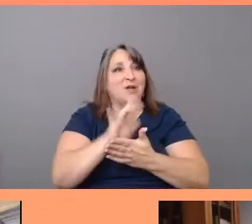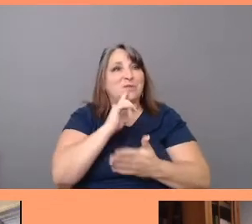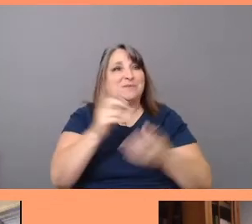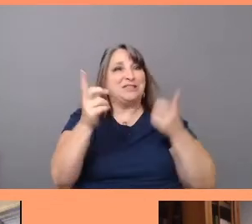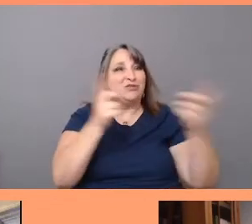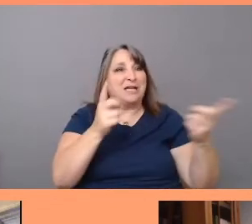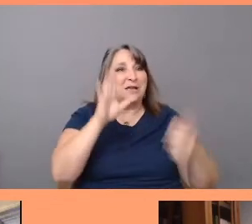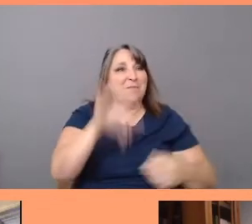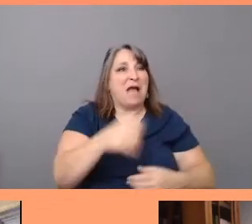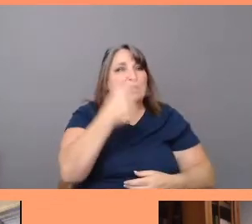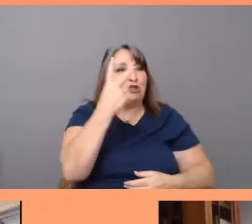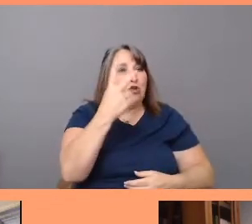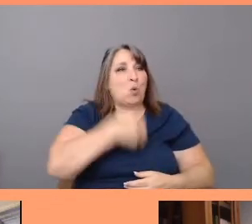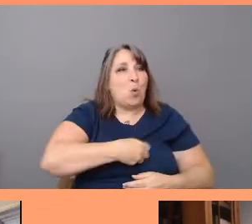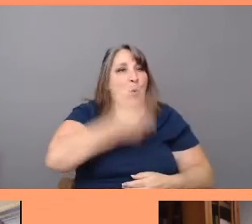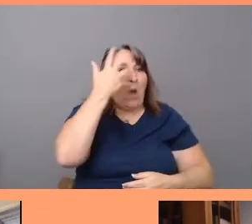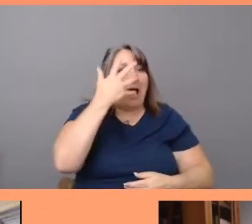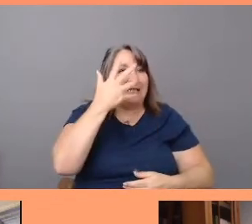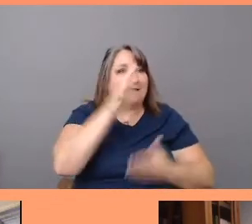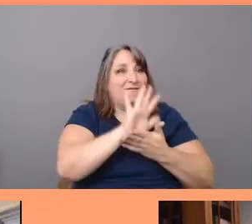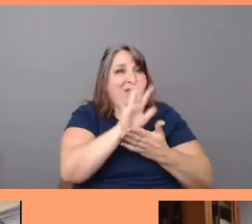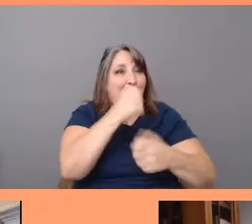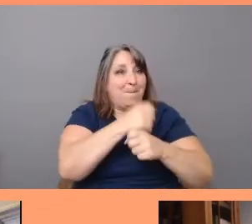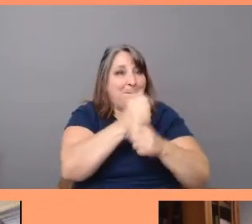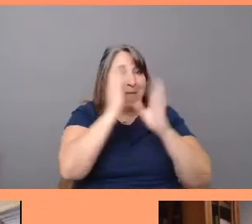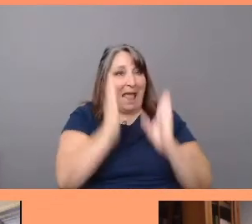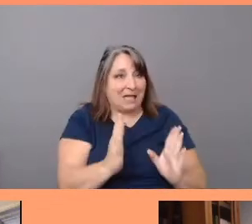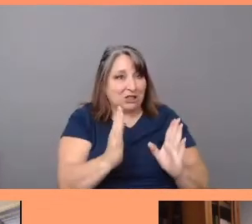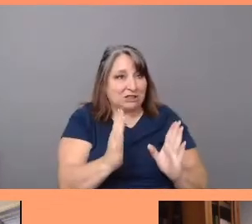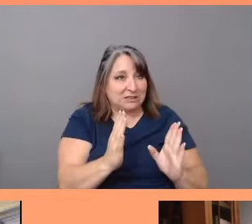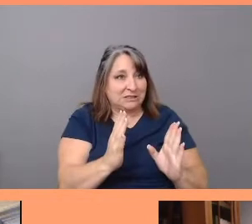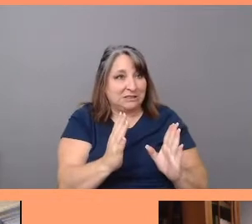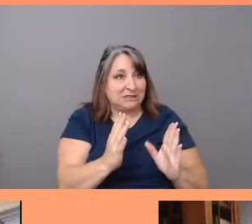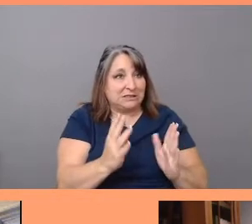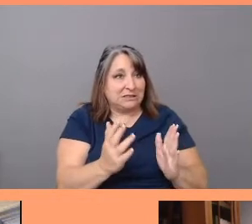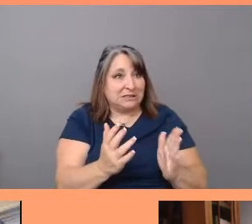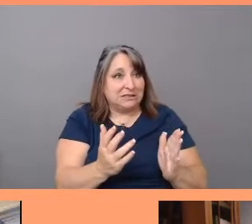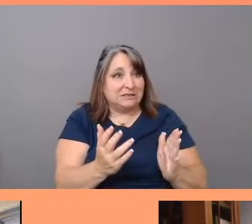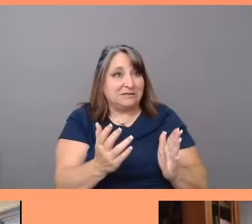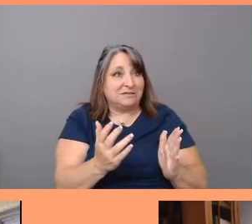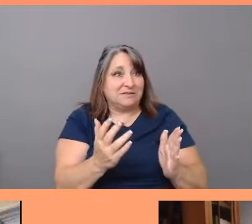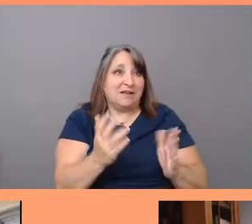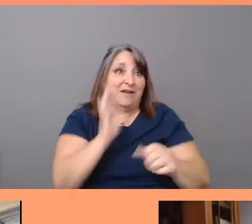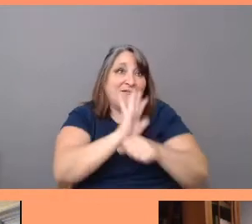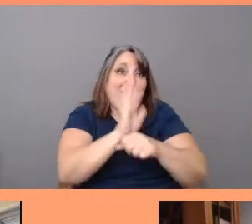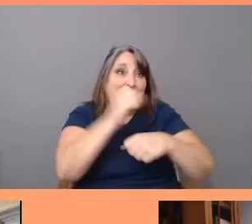filmmakers, it was, again, the filmmakers put